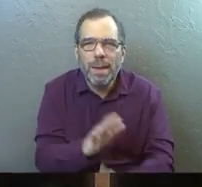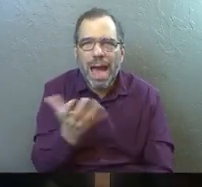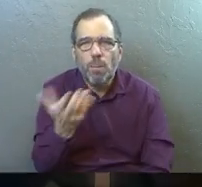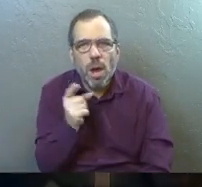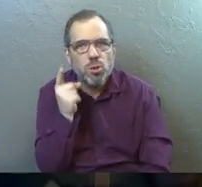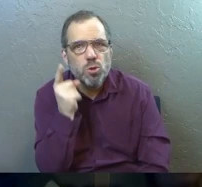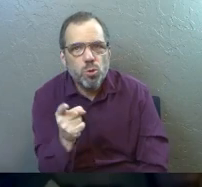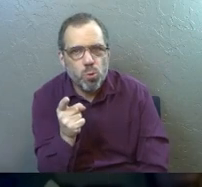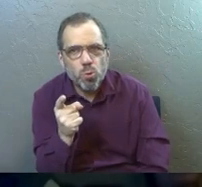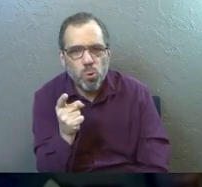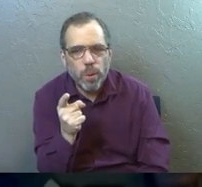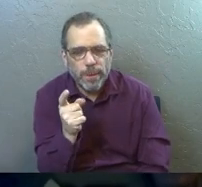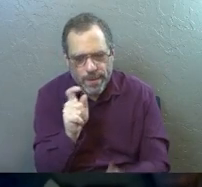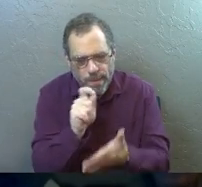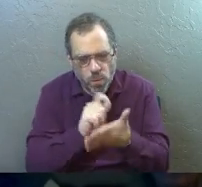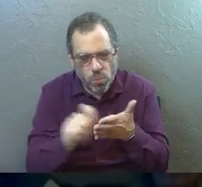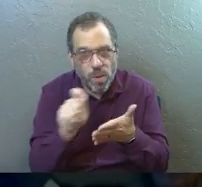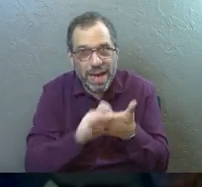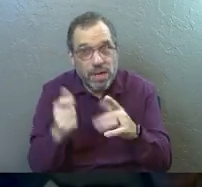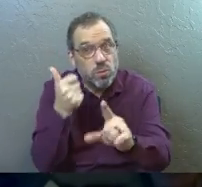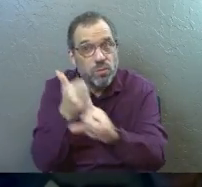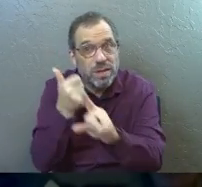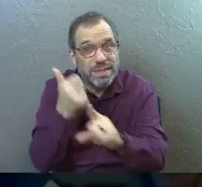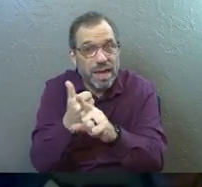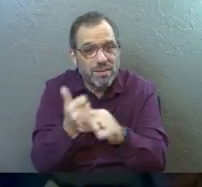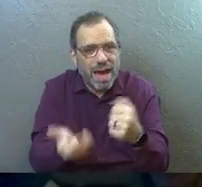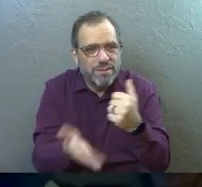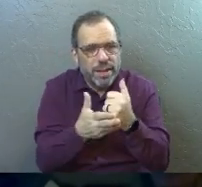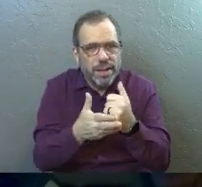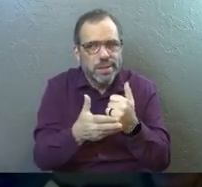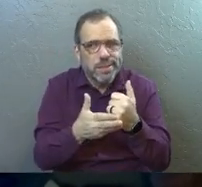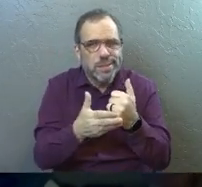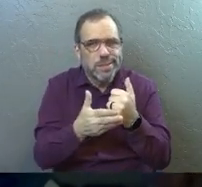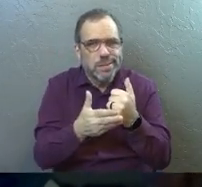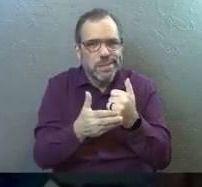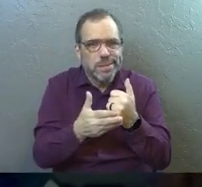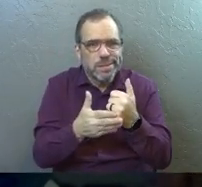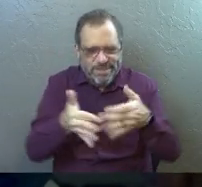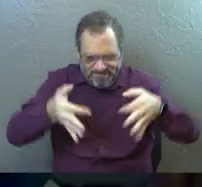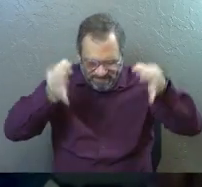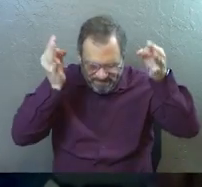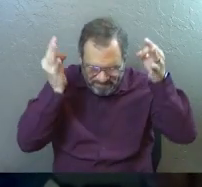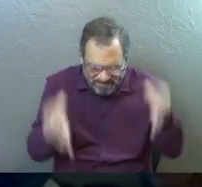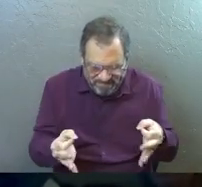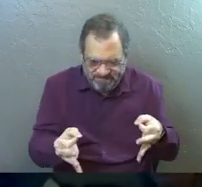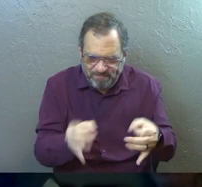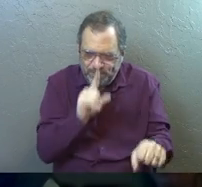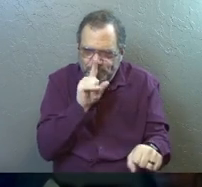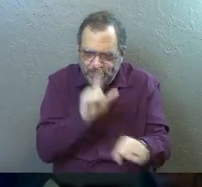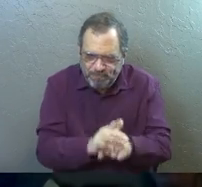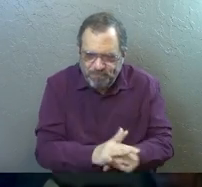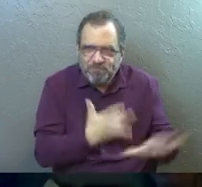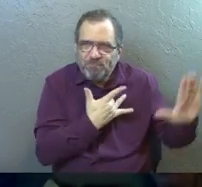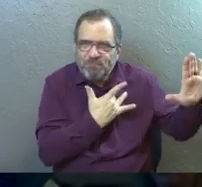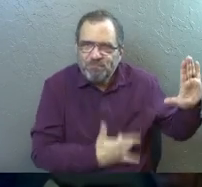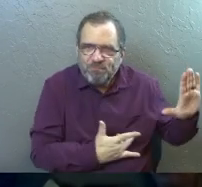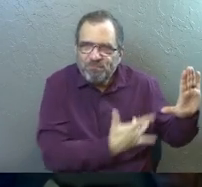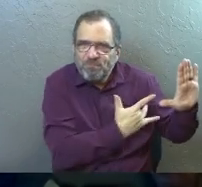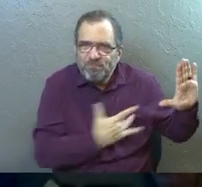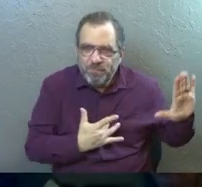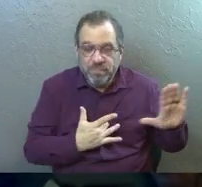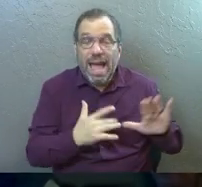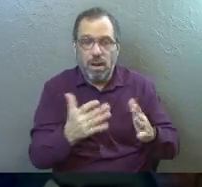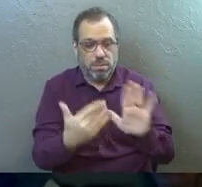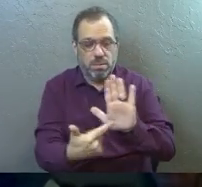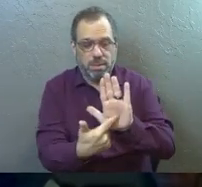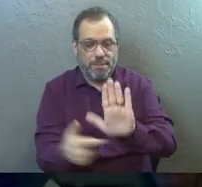want you to go through the act of writing it down, because I think it'll solidify in your mind what your commitment is. You'll notice also on the